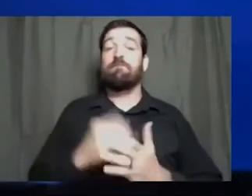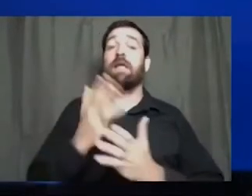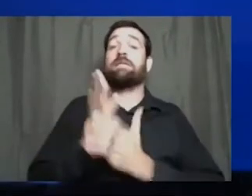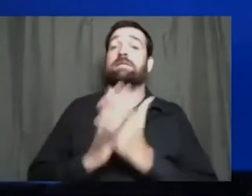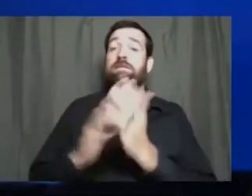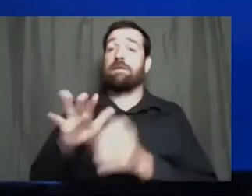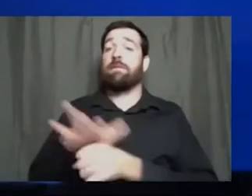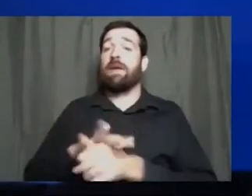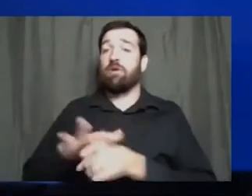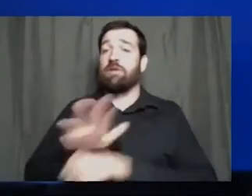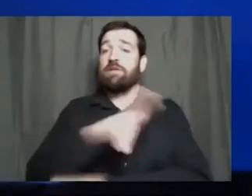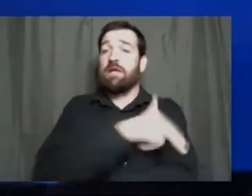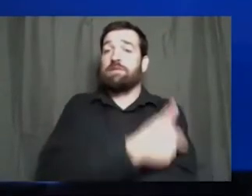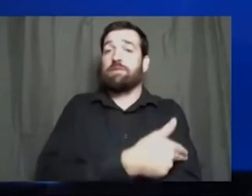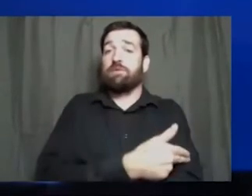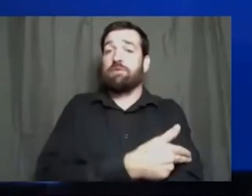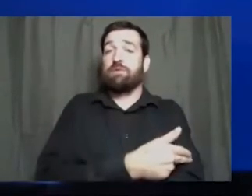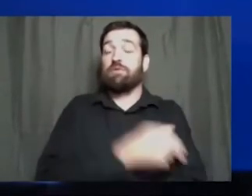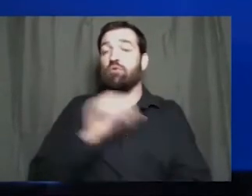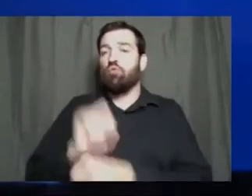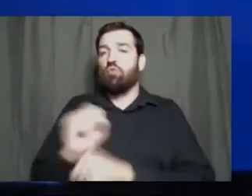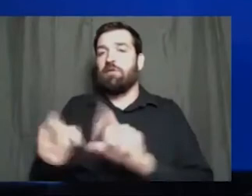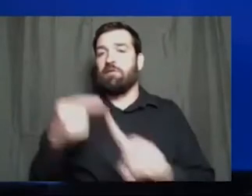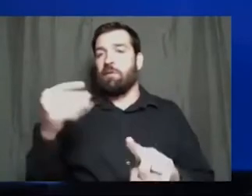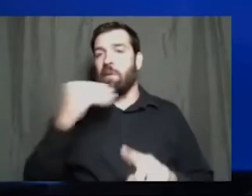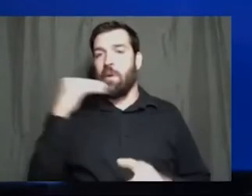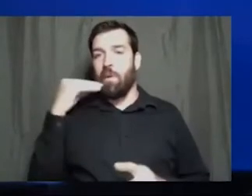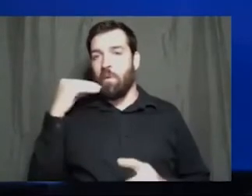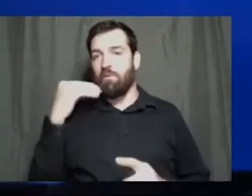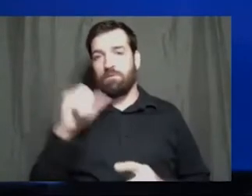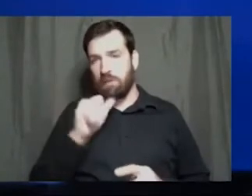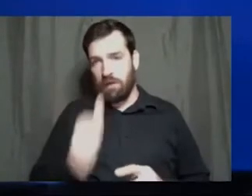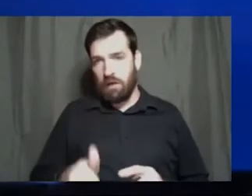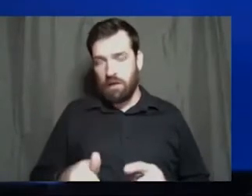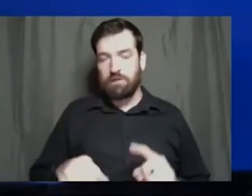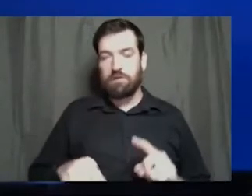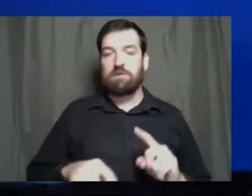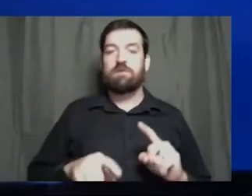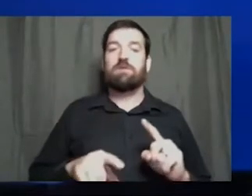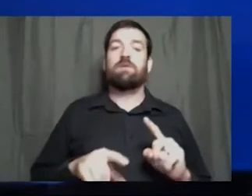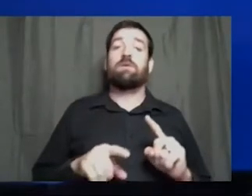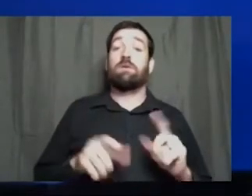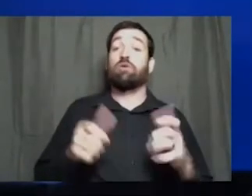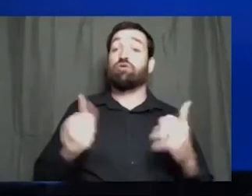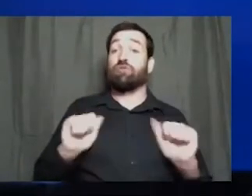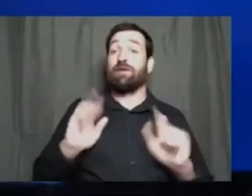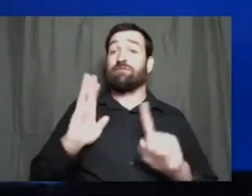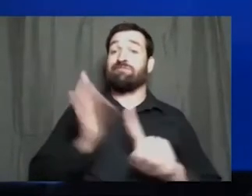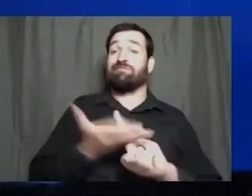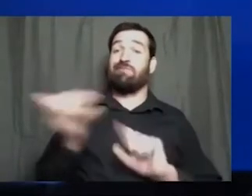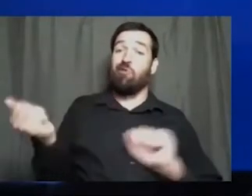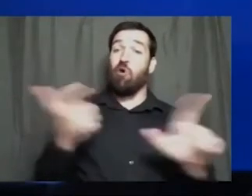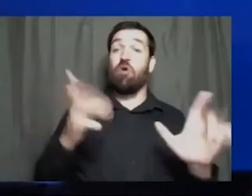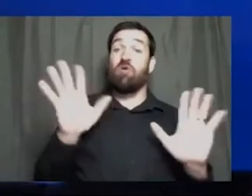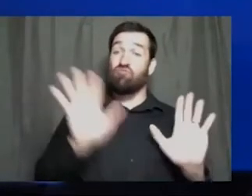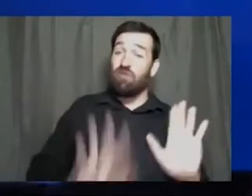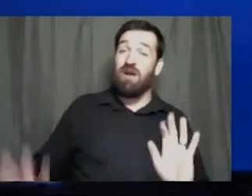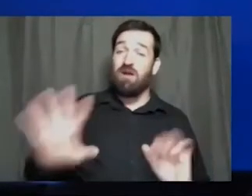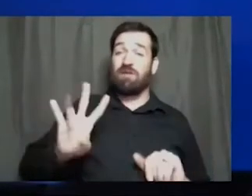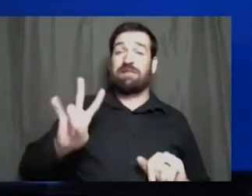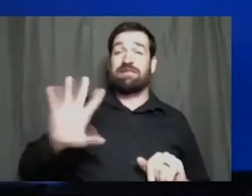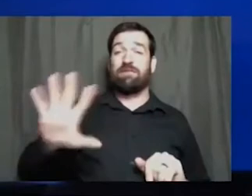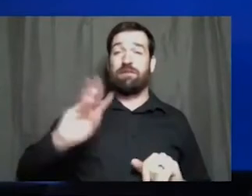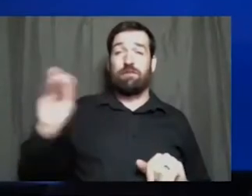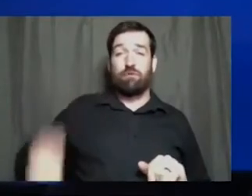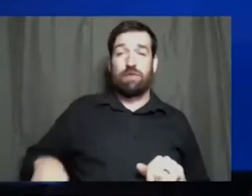you know, some of our work-at-home folks are not as highly vaccinated. So we're trying to get everybody vaccinated. We're up to about 75% right now. Plus, we think there are some people who